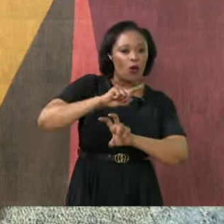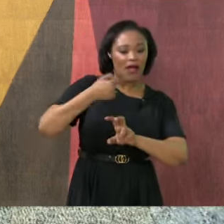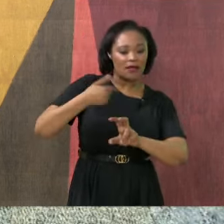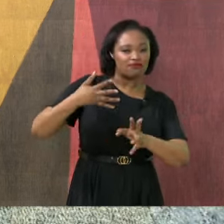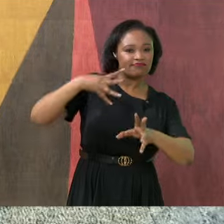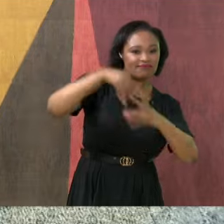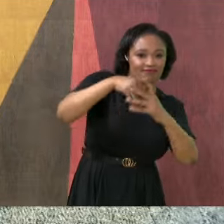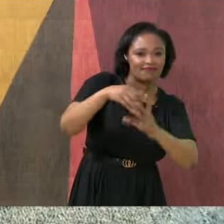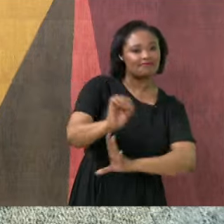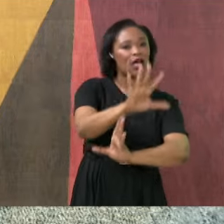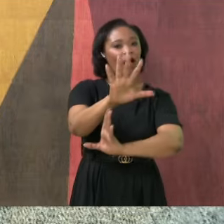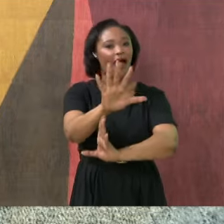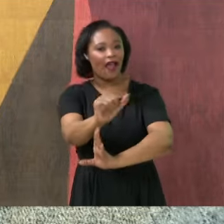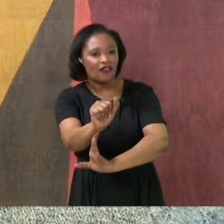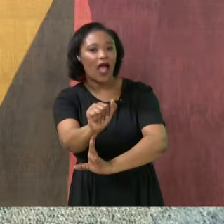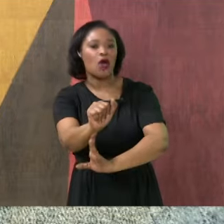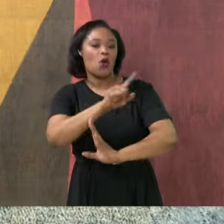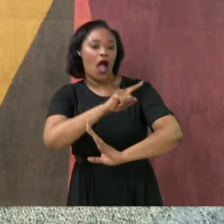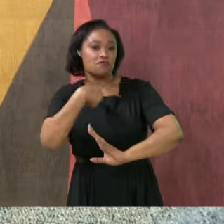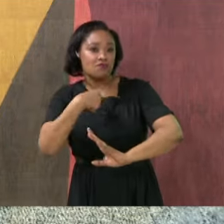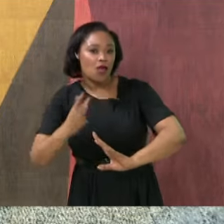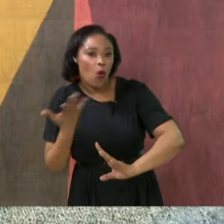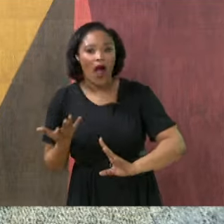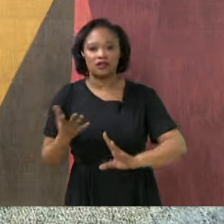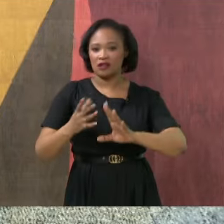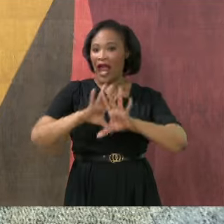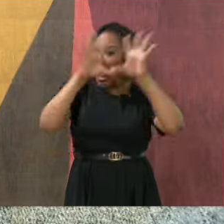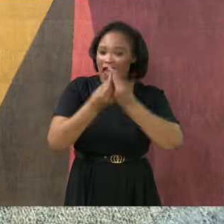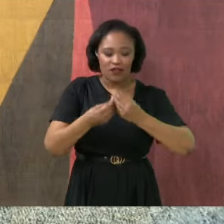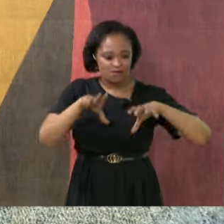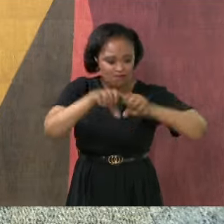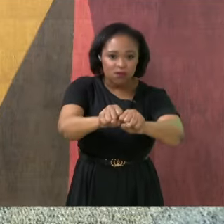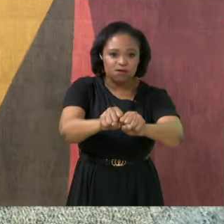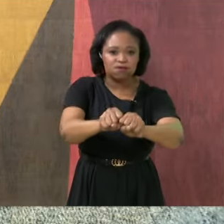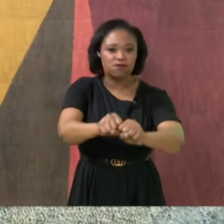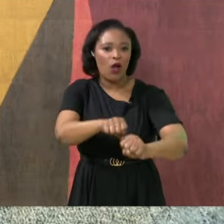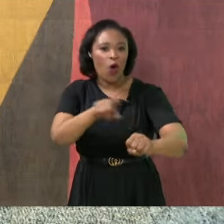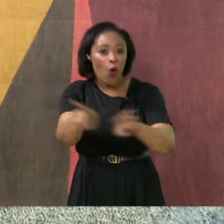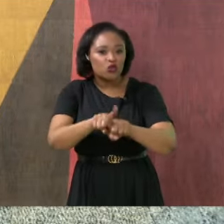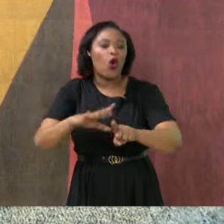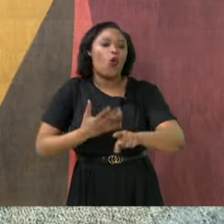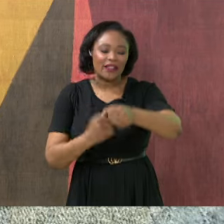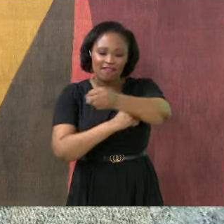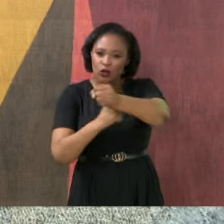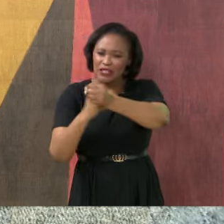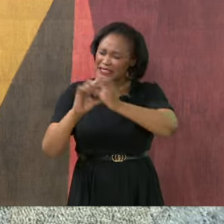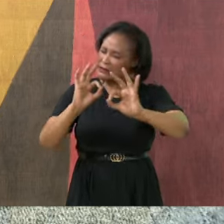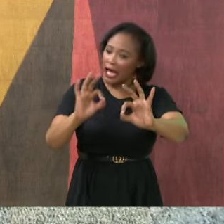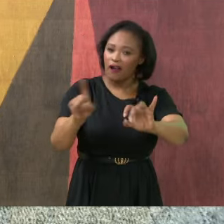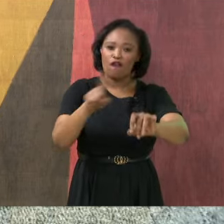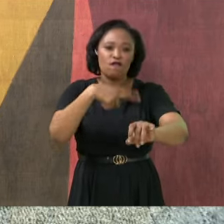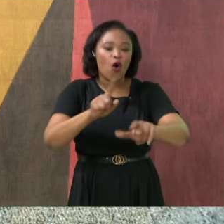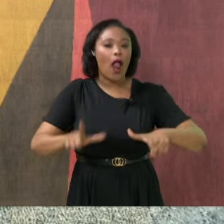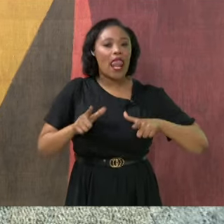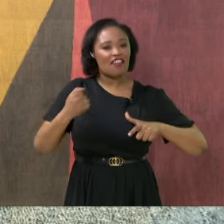Yeah. Because I want to grab the year with both hands and build a beautiful foundation for the rest of my life. Aww. And I